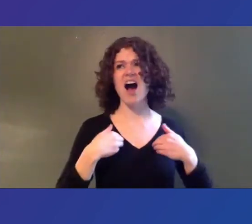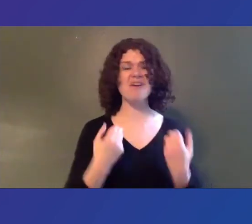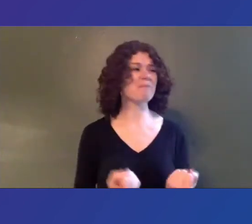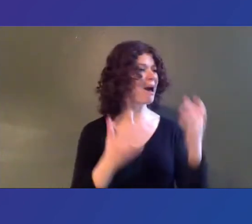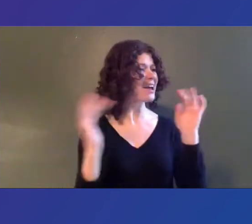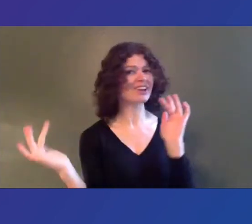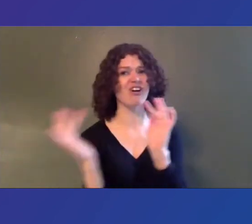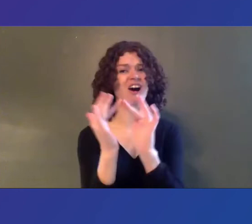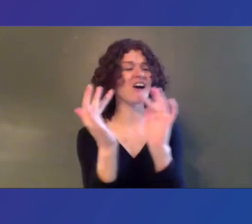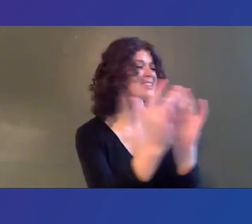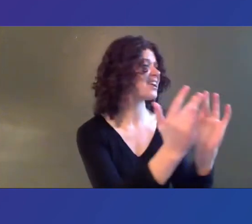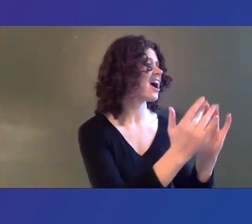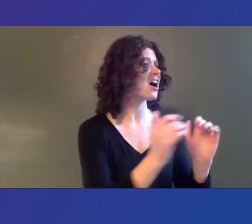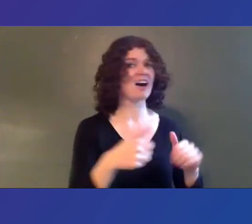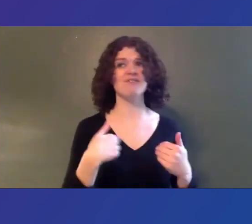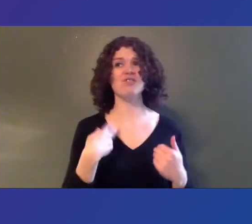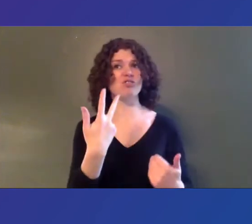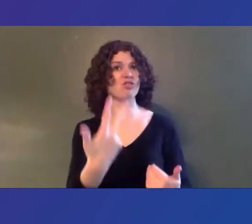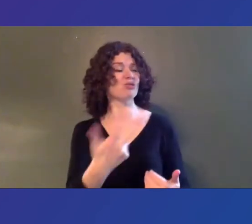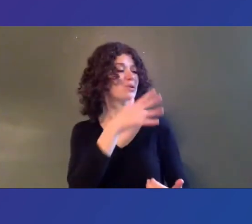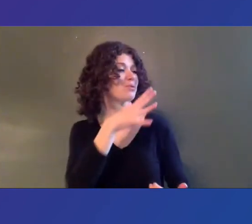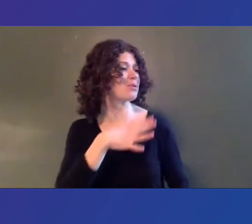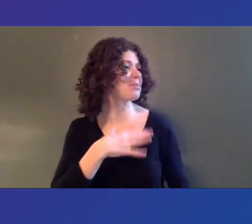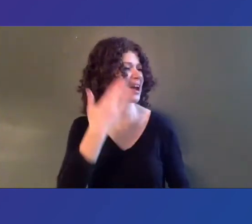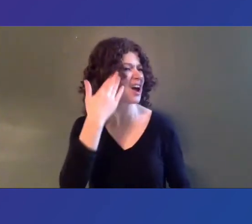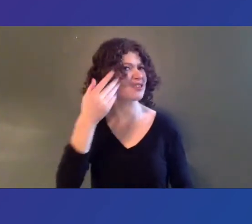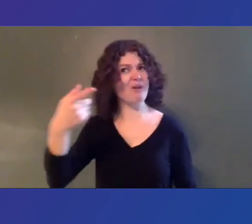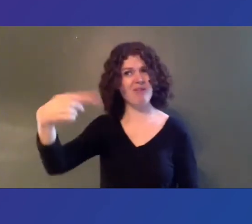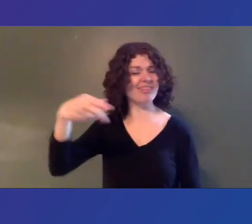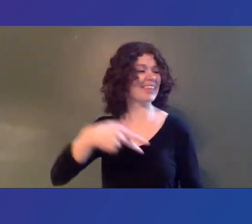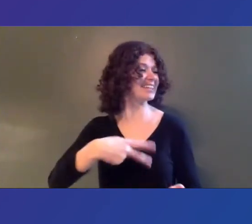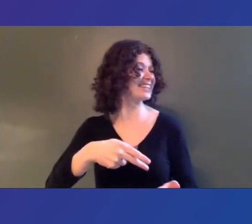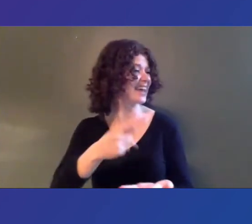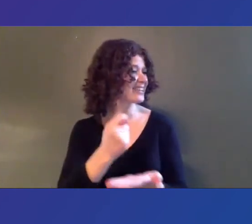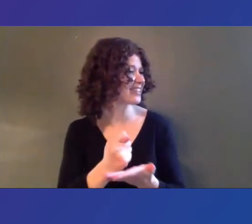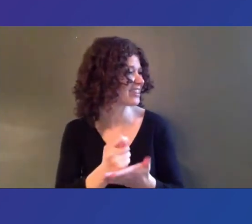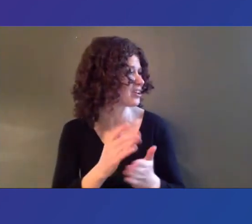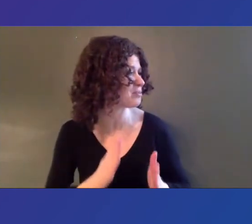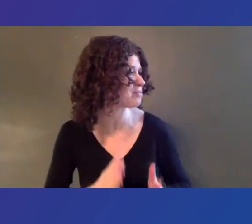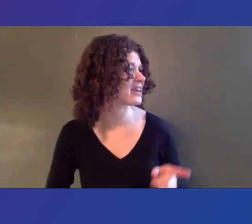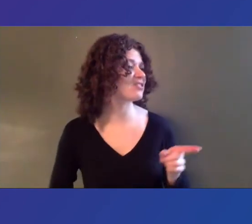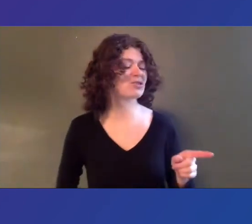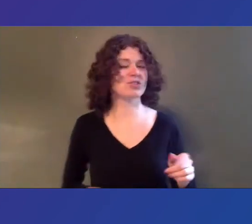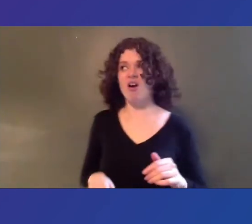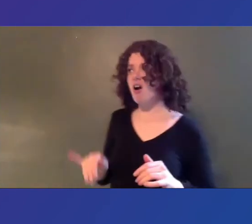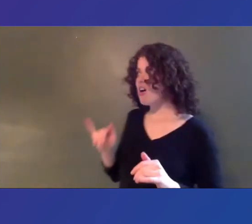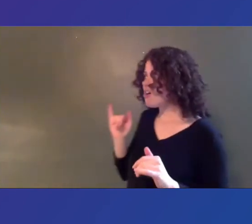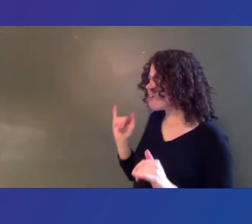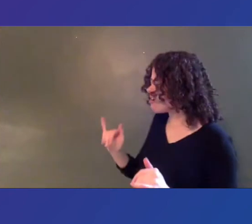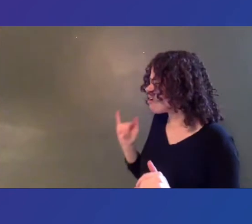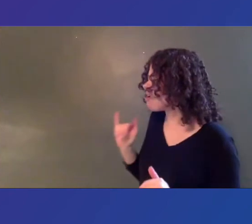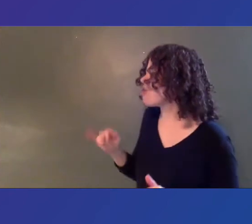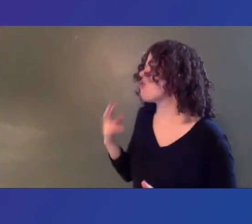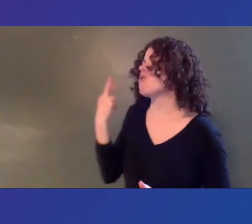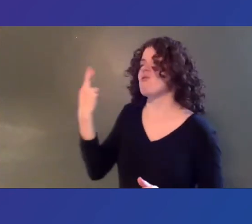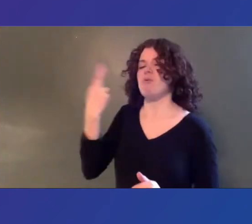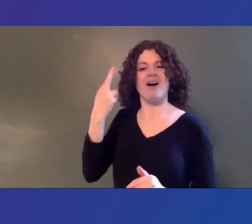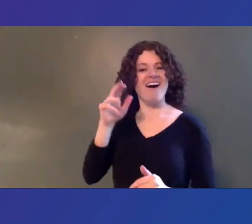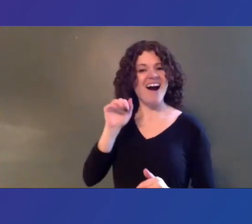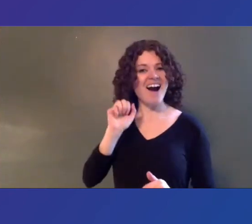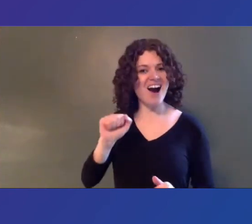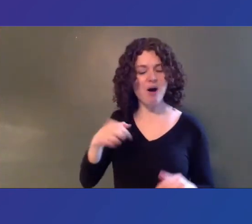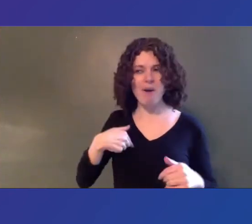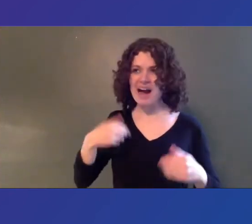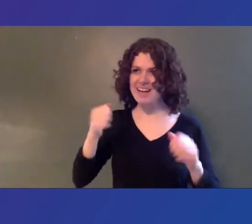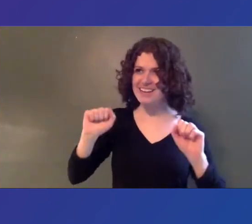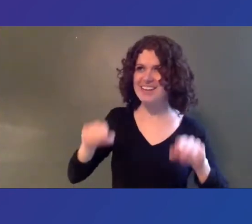3 women who I know who are dance therapists, and she, so her, like, it's like opening her mind to the realization that, oh, I can